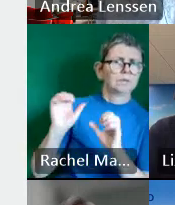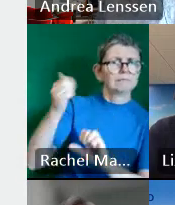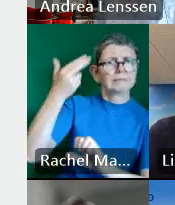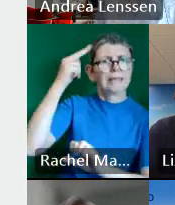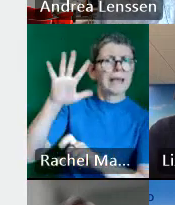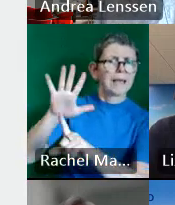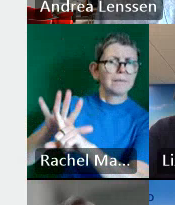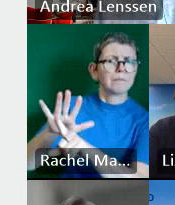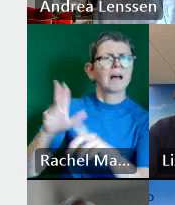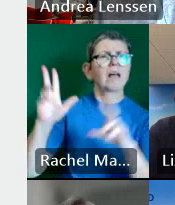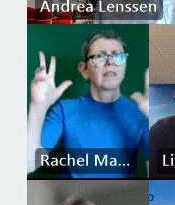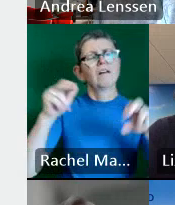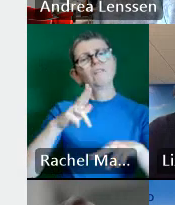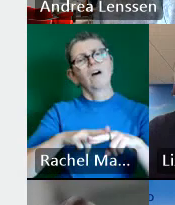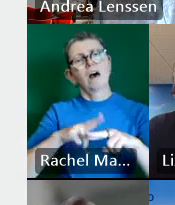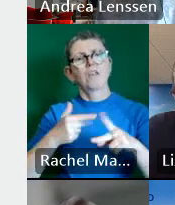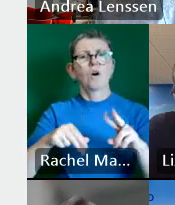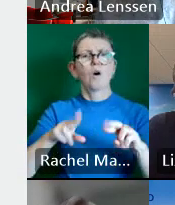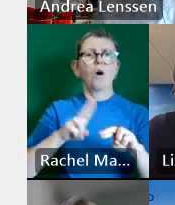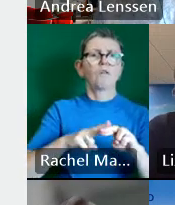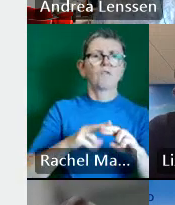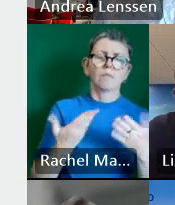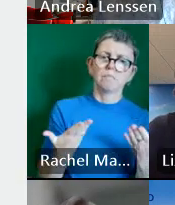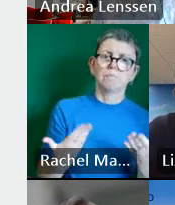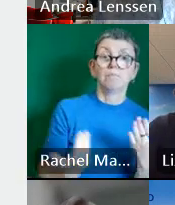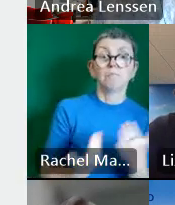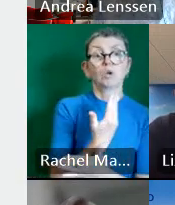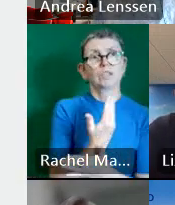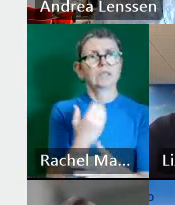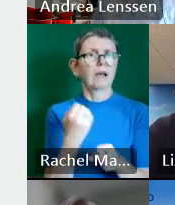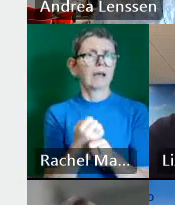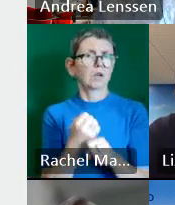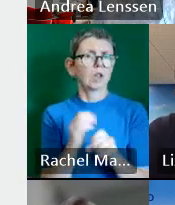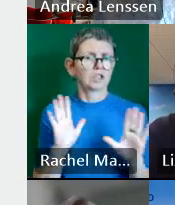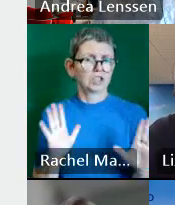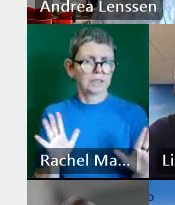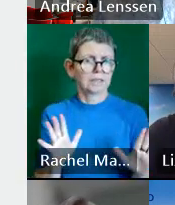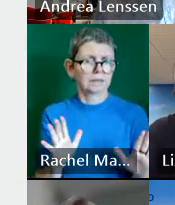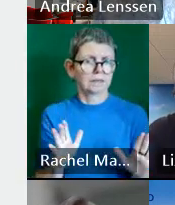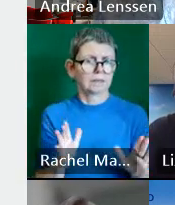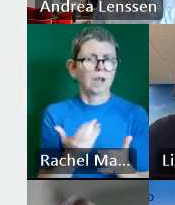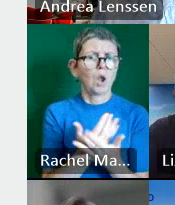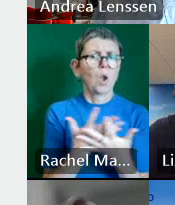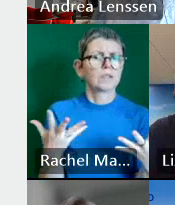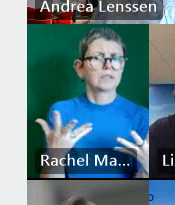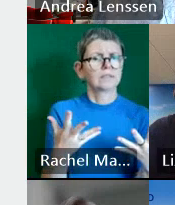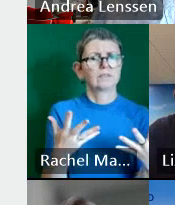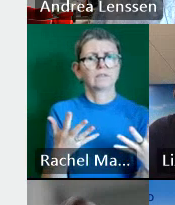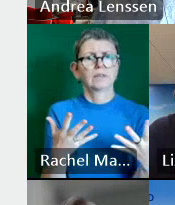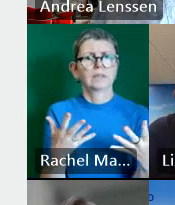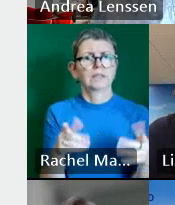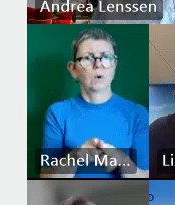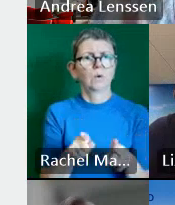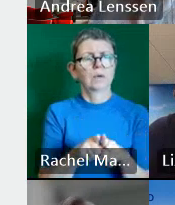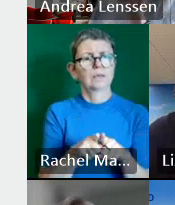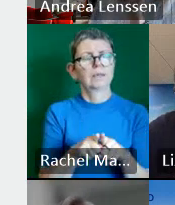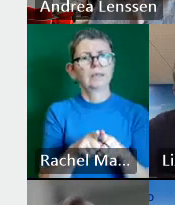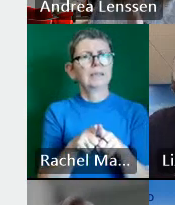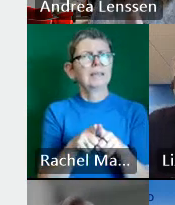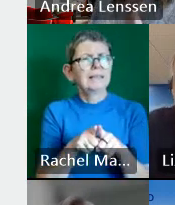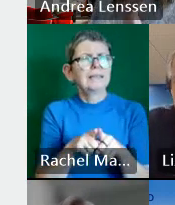gynecology. Right? They even name different devices after him because they were his inventions. They call them the Sims specula. Right? So they use